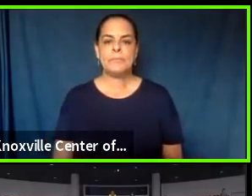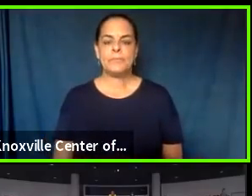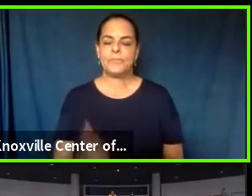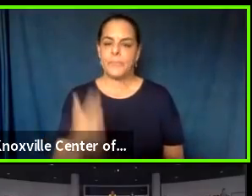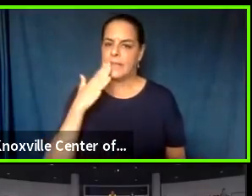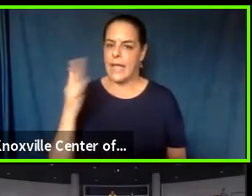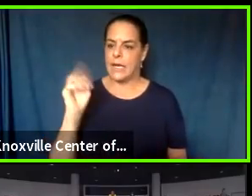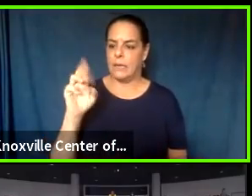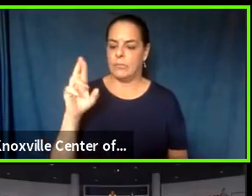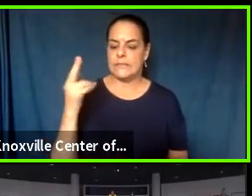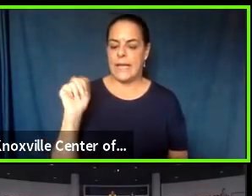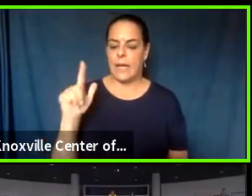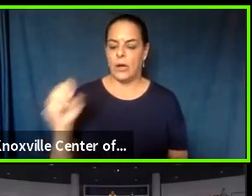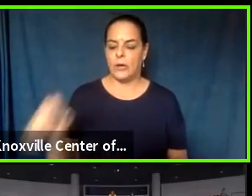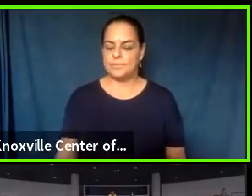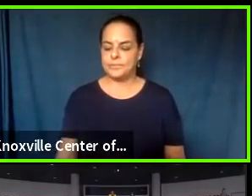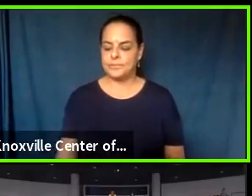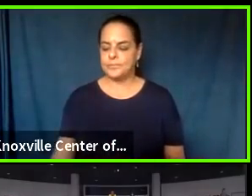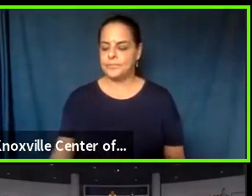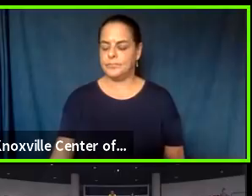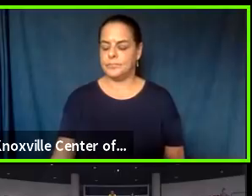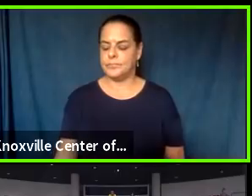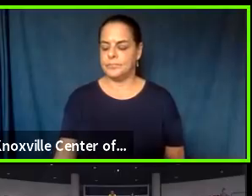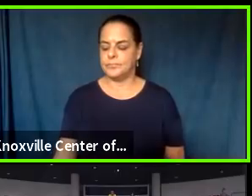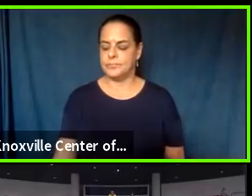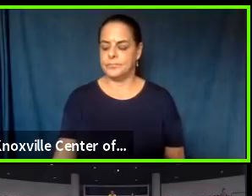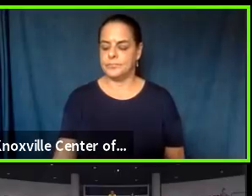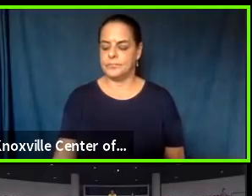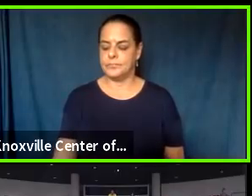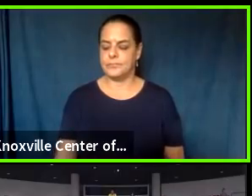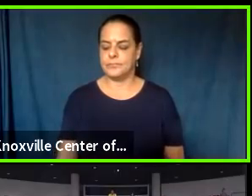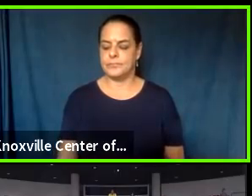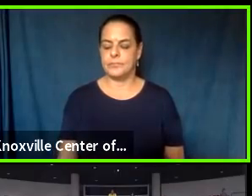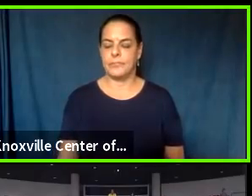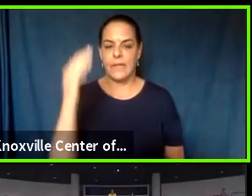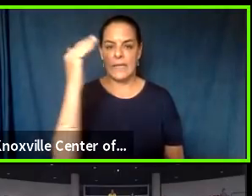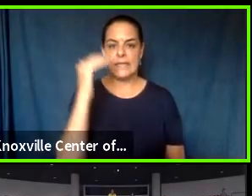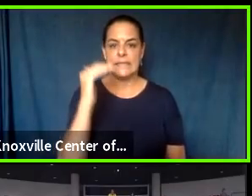Hale. Next, please.